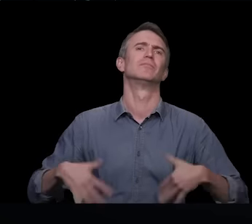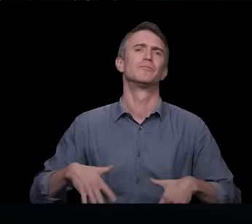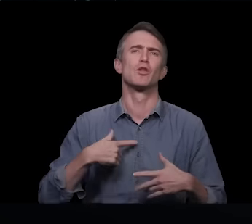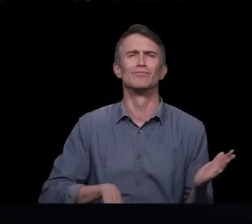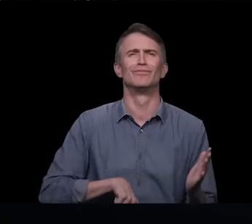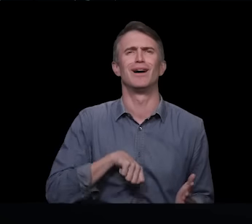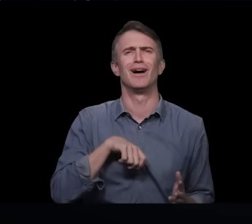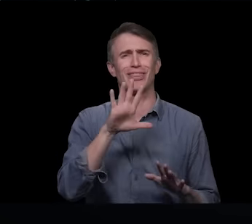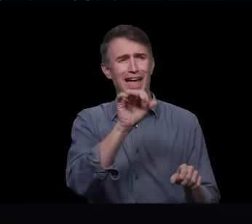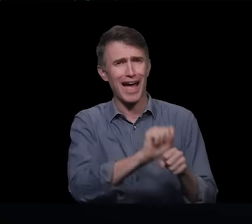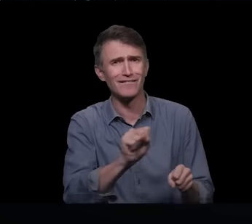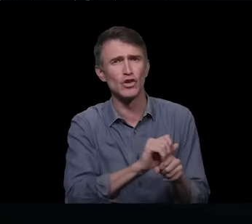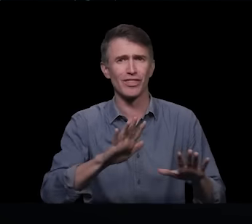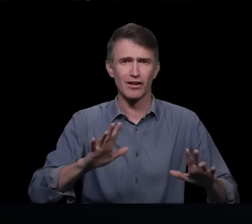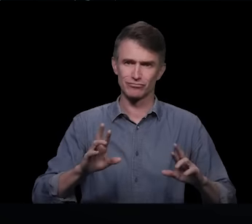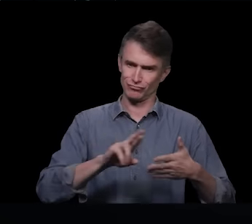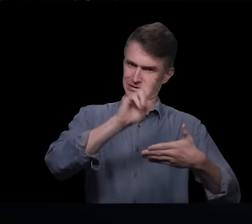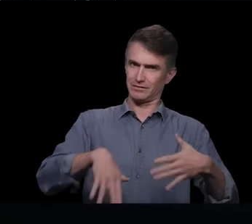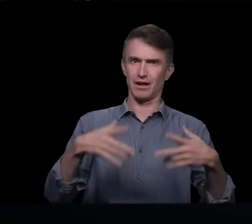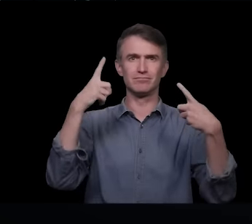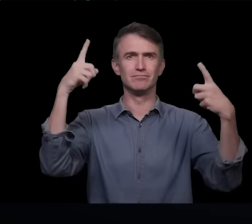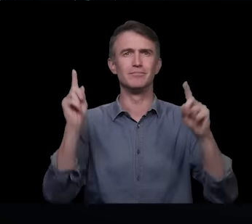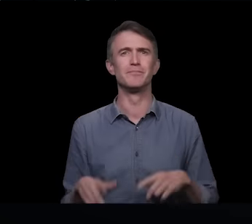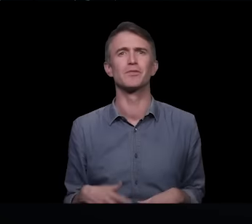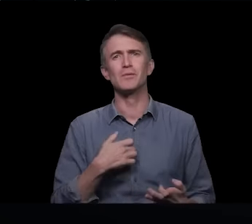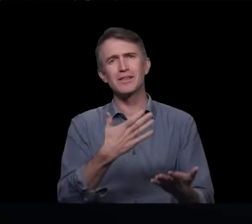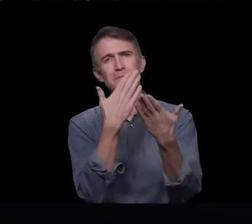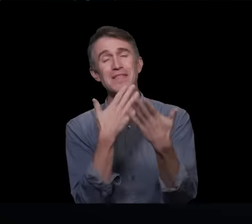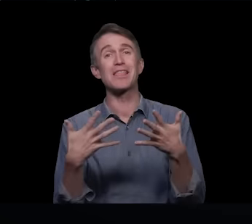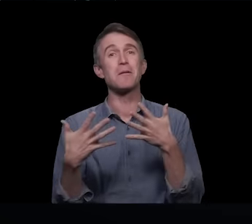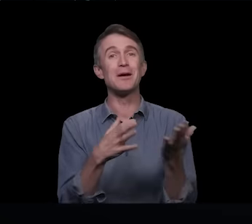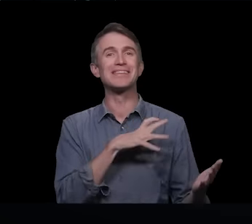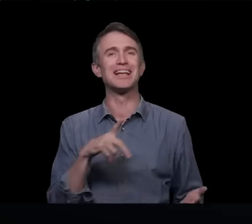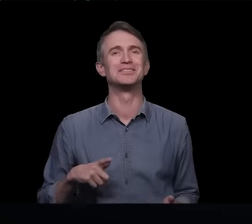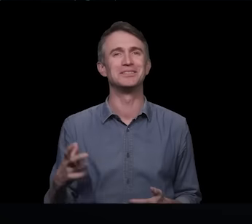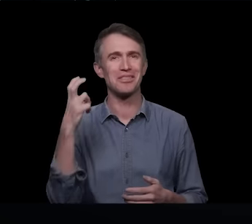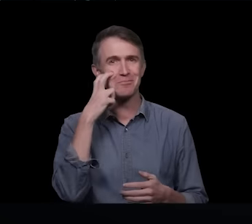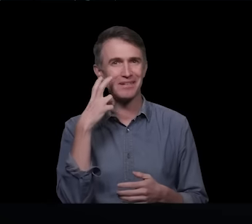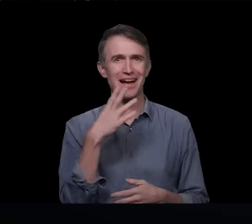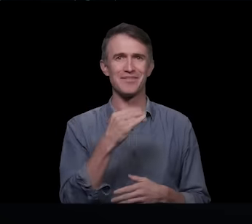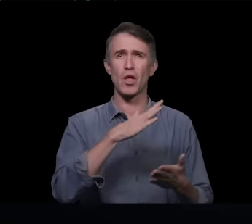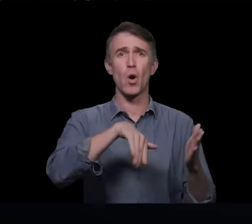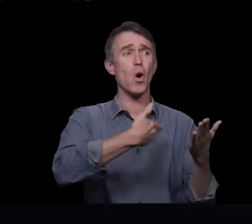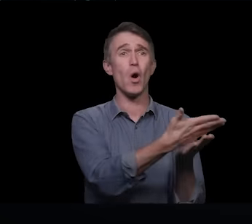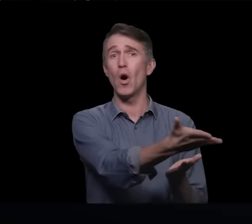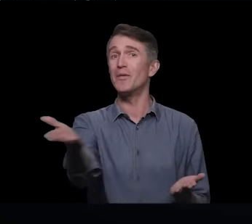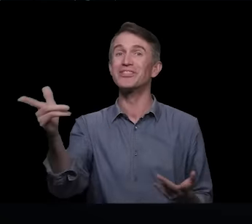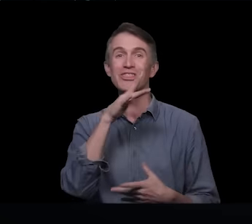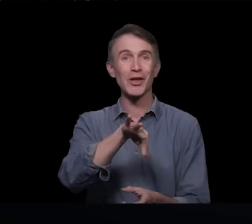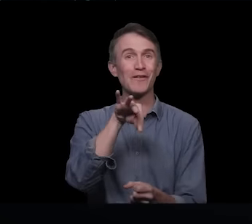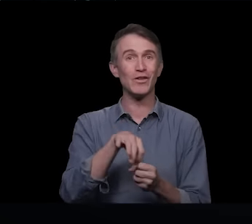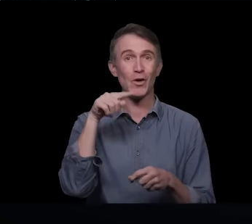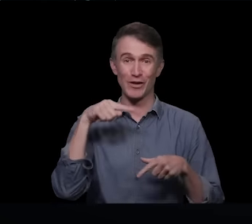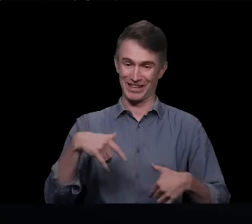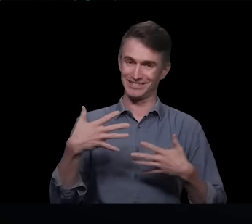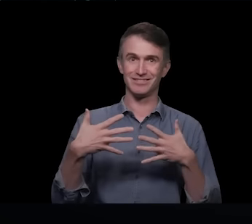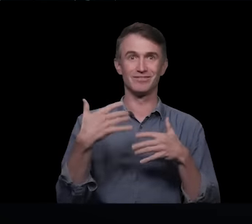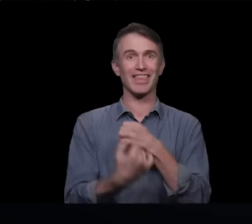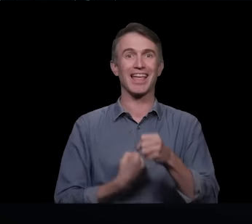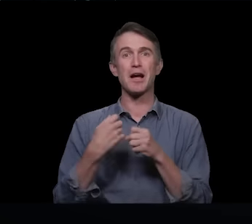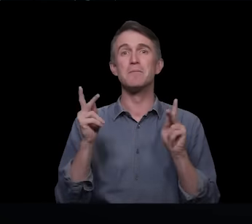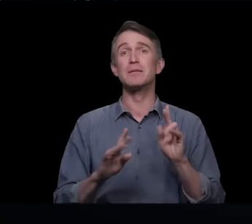the result. On behalf of my colleagues and our partners, we want to thank the American Council of the Blind and everyone who voted for